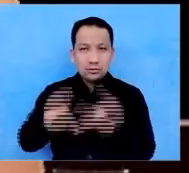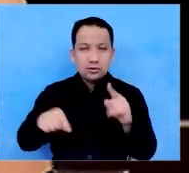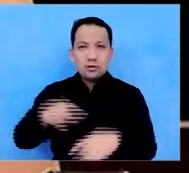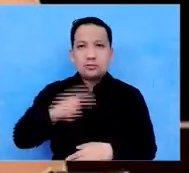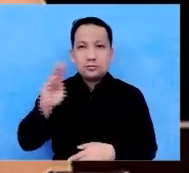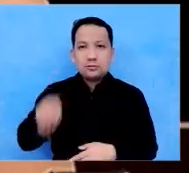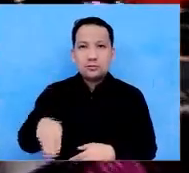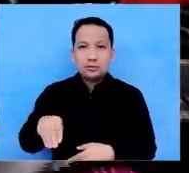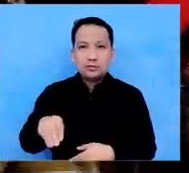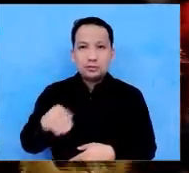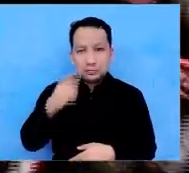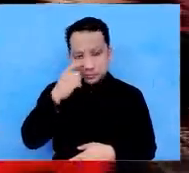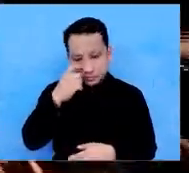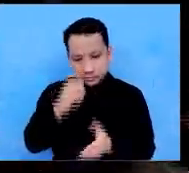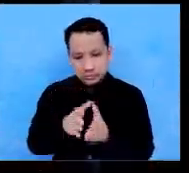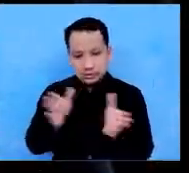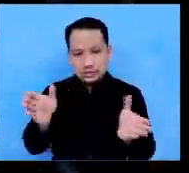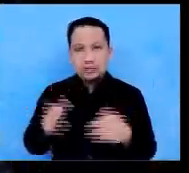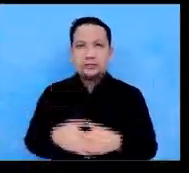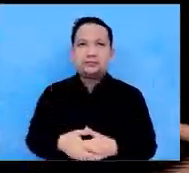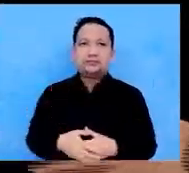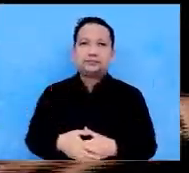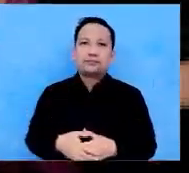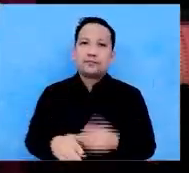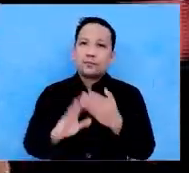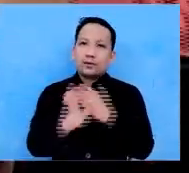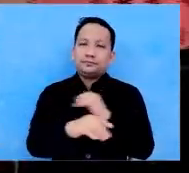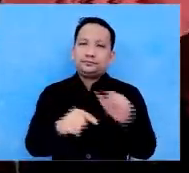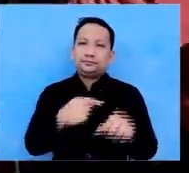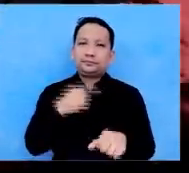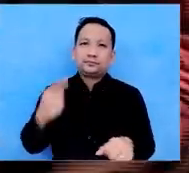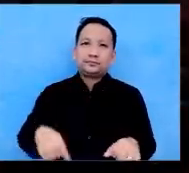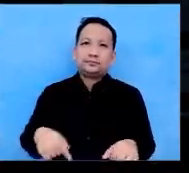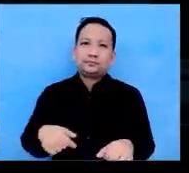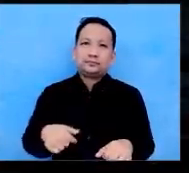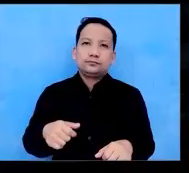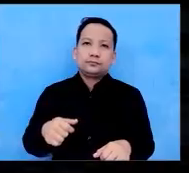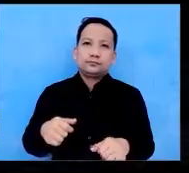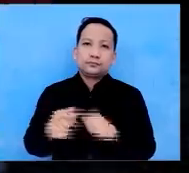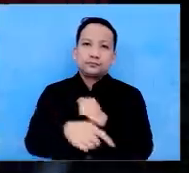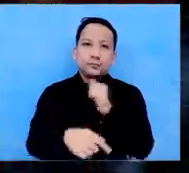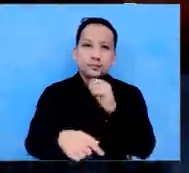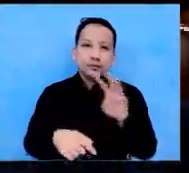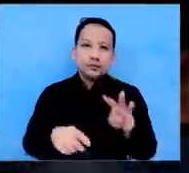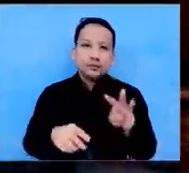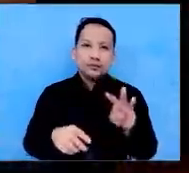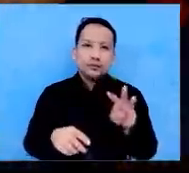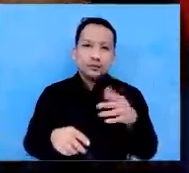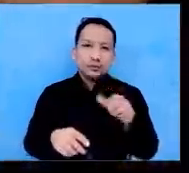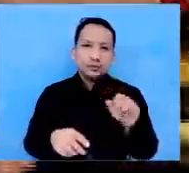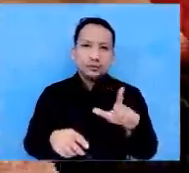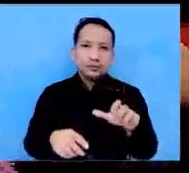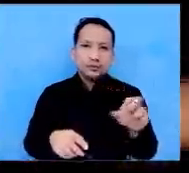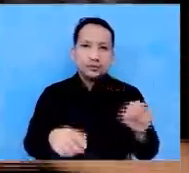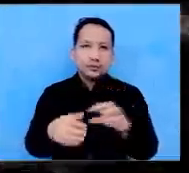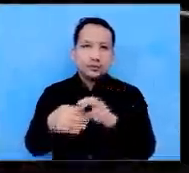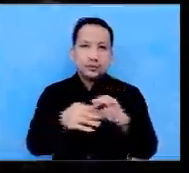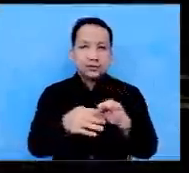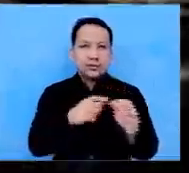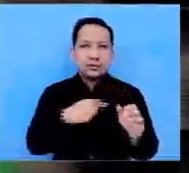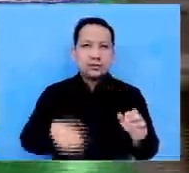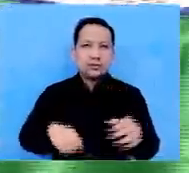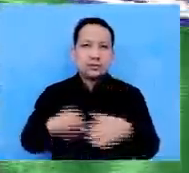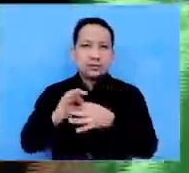for generations. Binalikan naman ni Chinese Ambassador to the Philippines, Wang Shilian, ang naging ugnayan ng Pilipinas at China